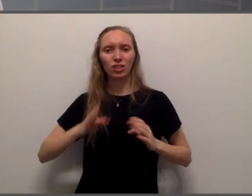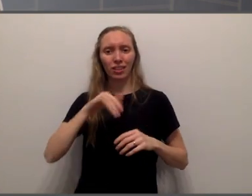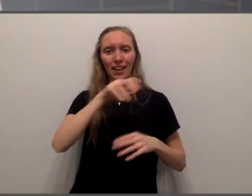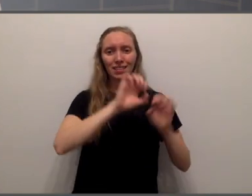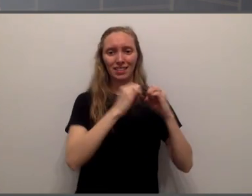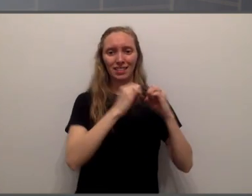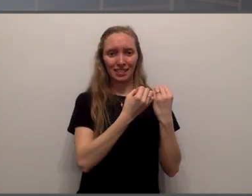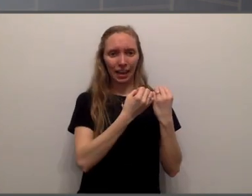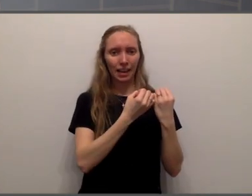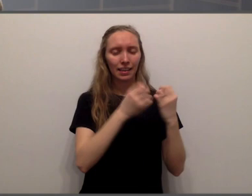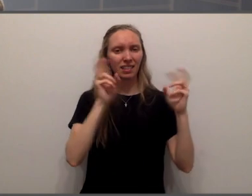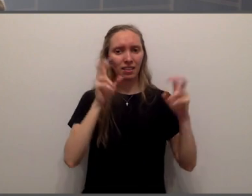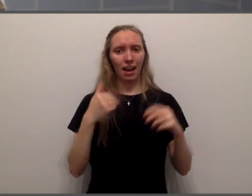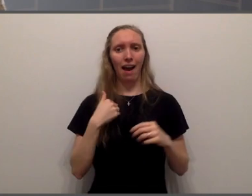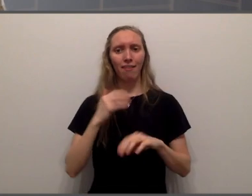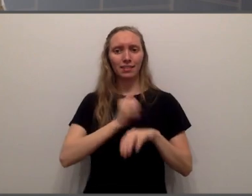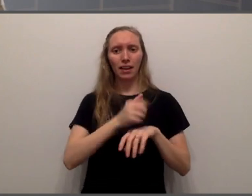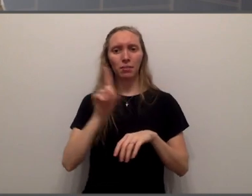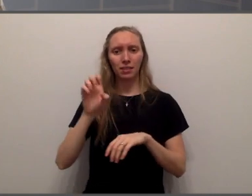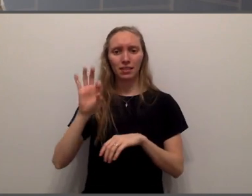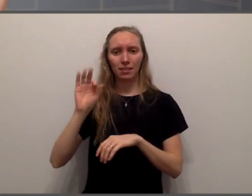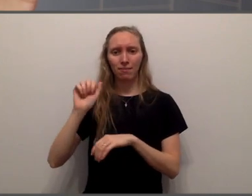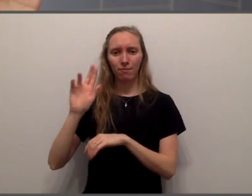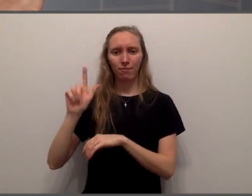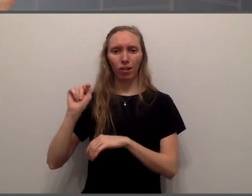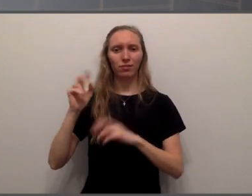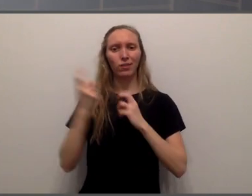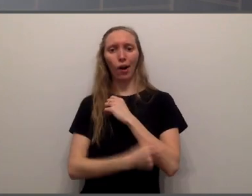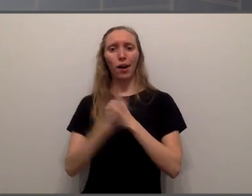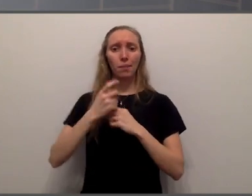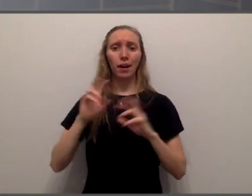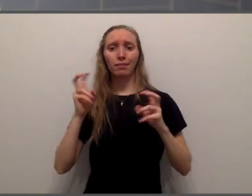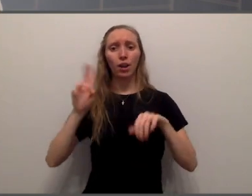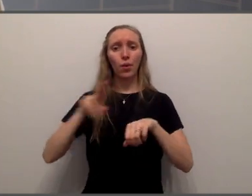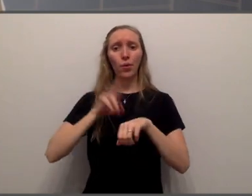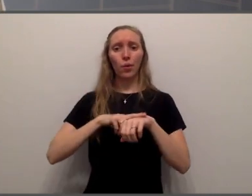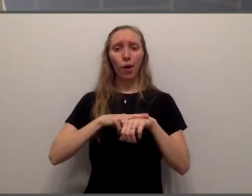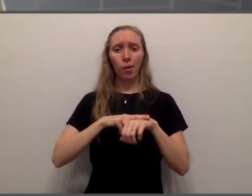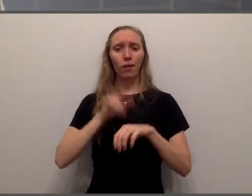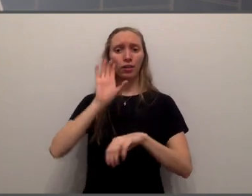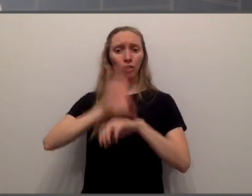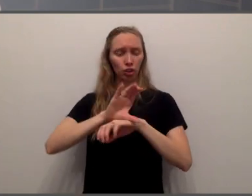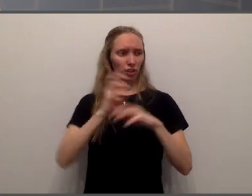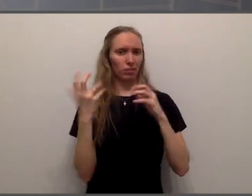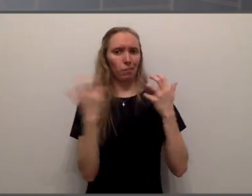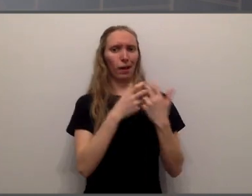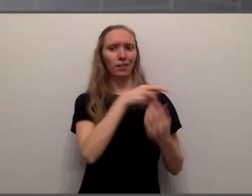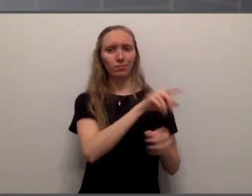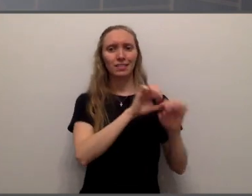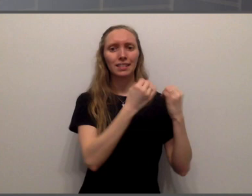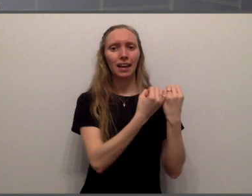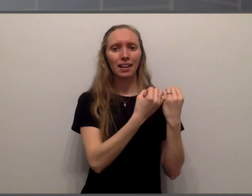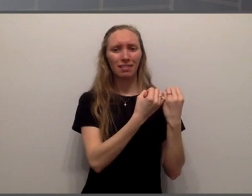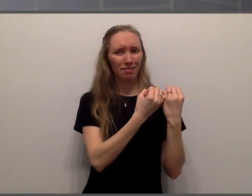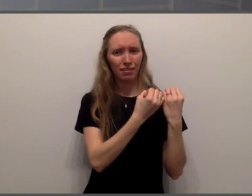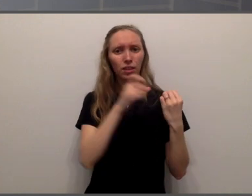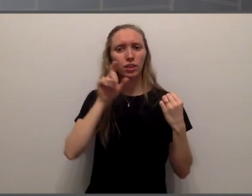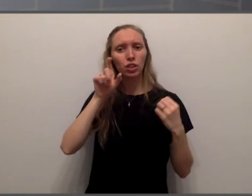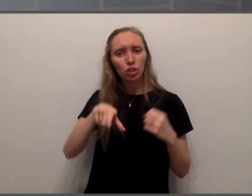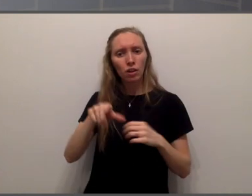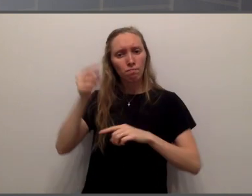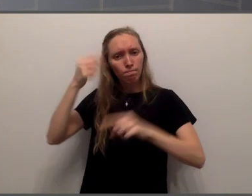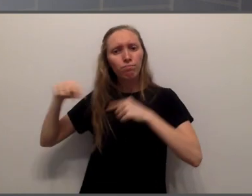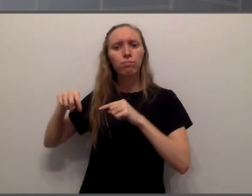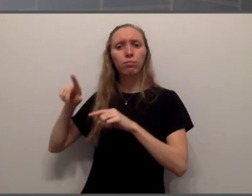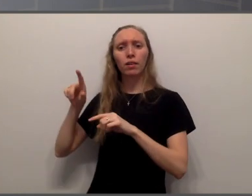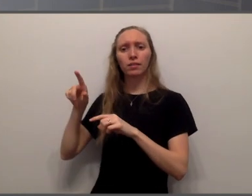is normal and then considered reaching out to people with disabilities as a kind of charitable work.